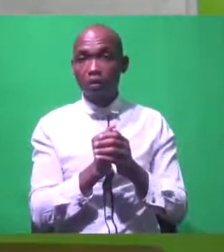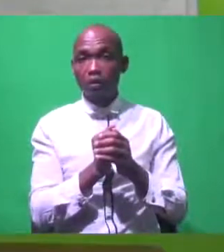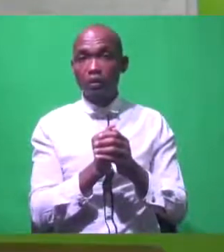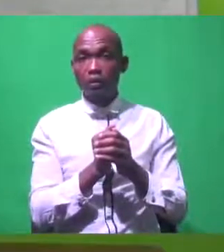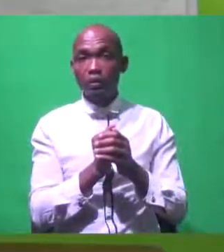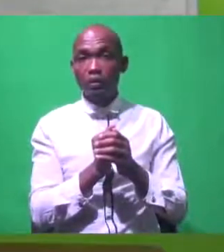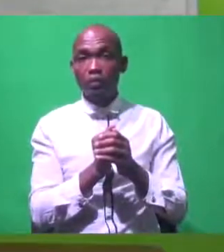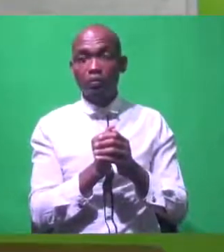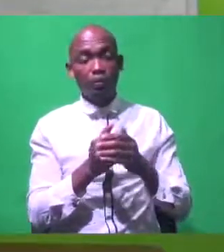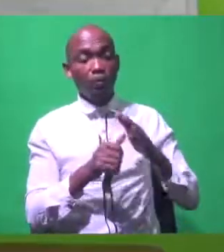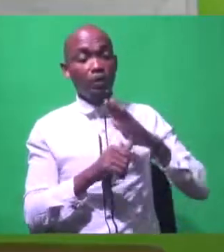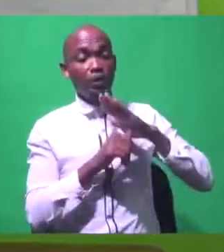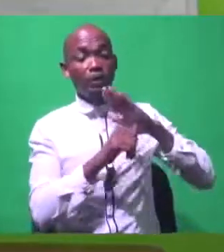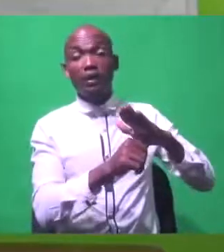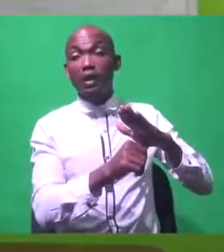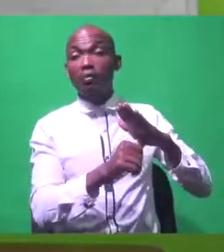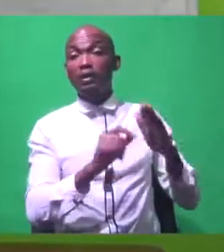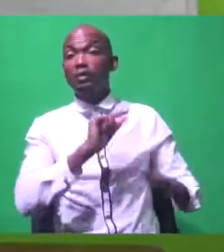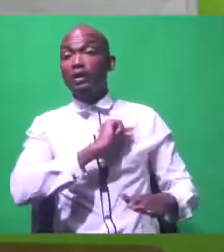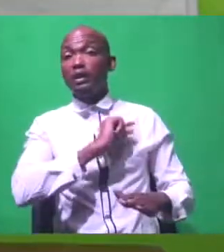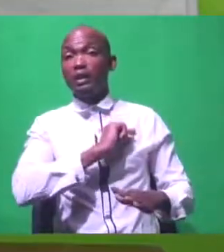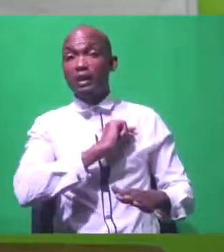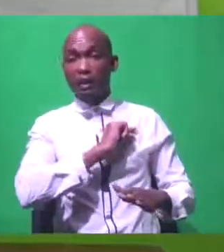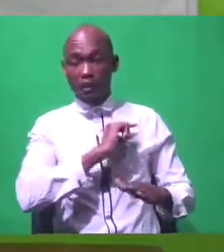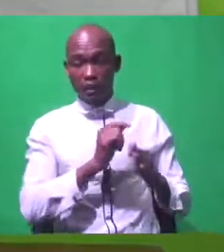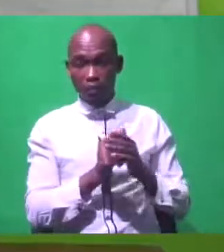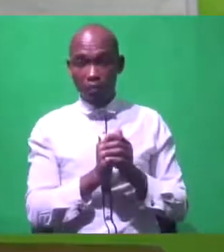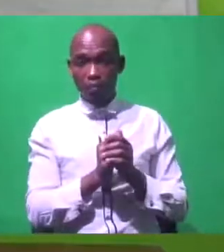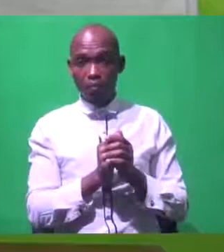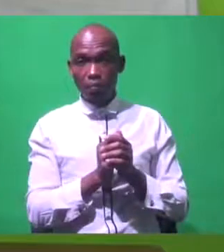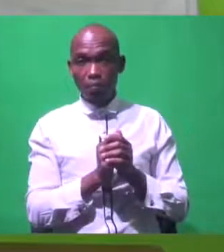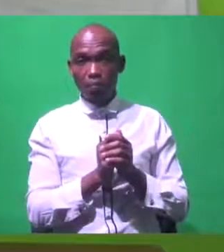in sex. It was